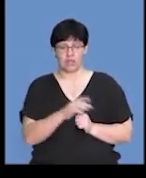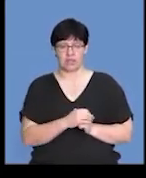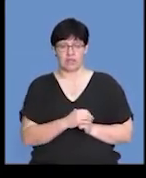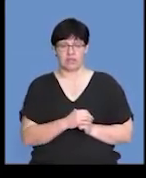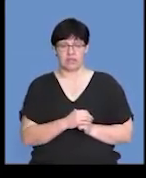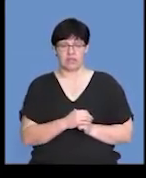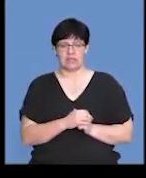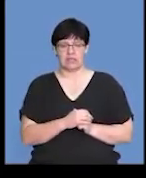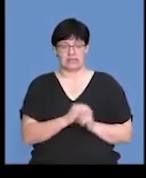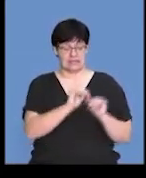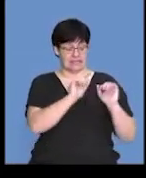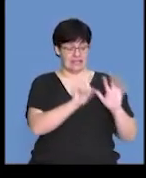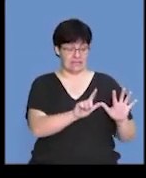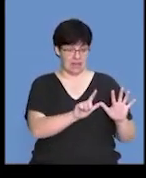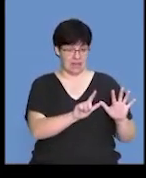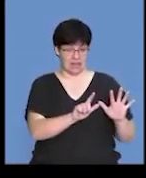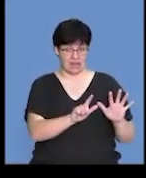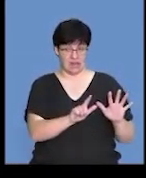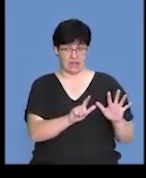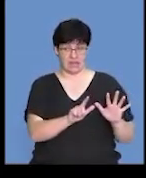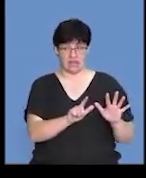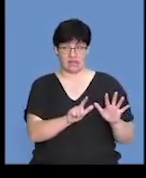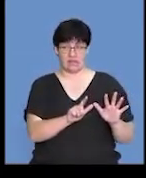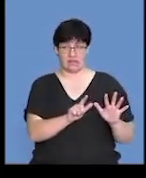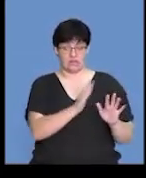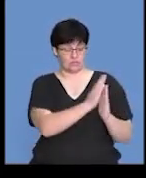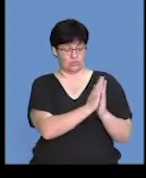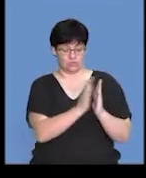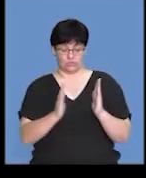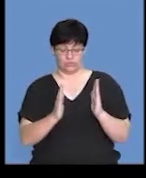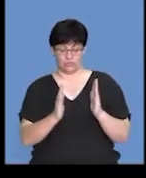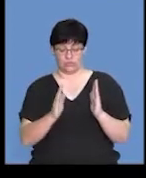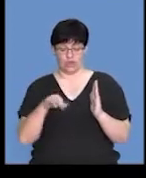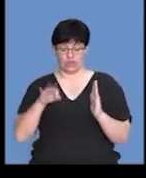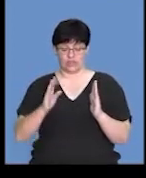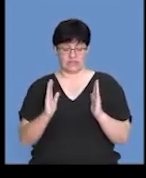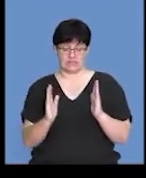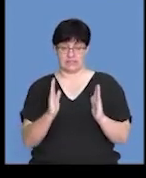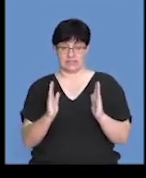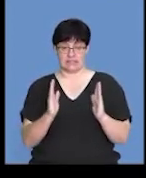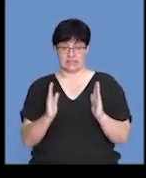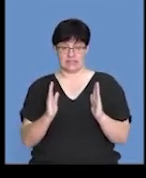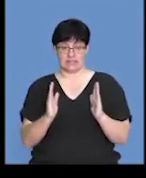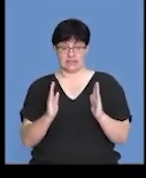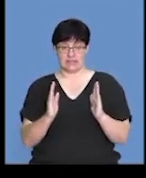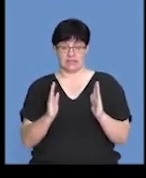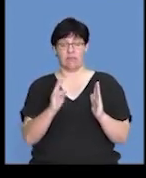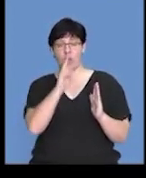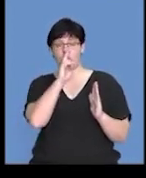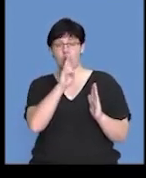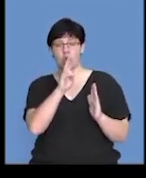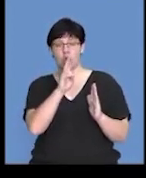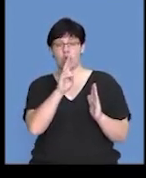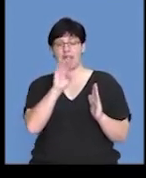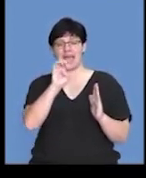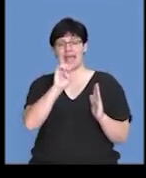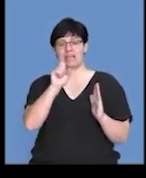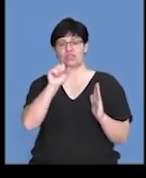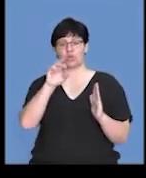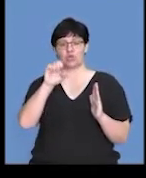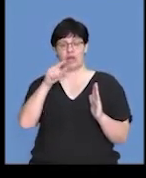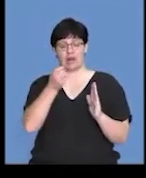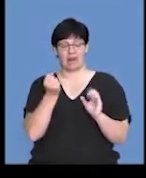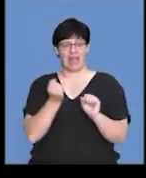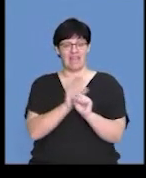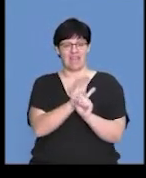from day 7, which is here, all the way to day 13, and we've got to look at the effect of estrogen.